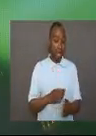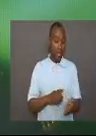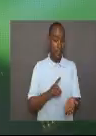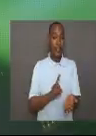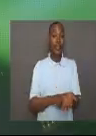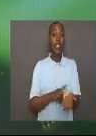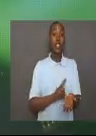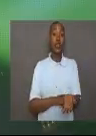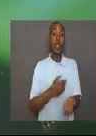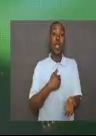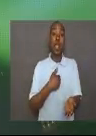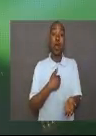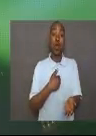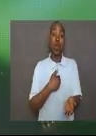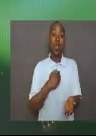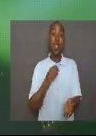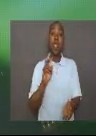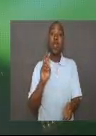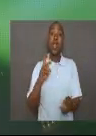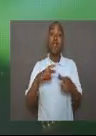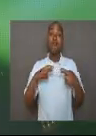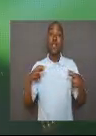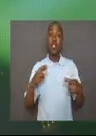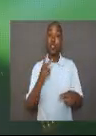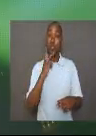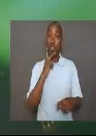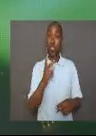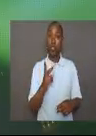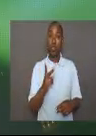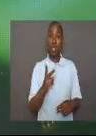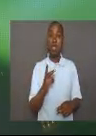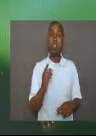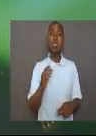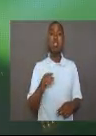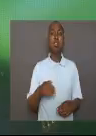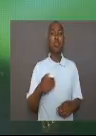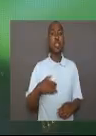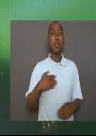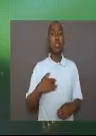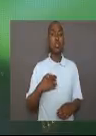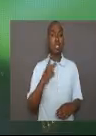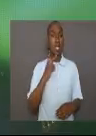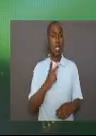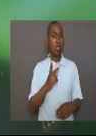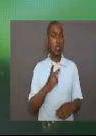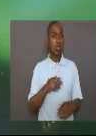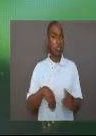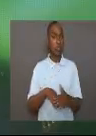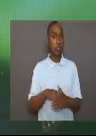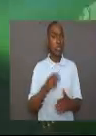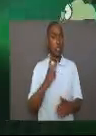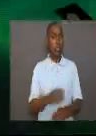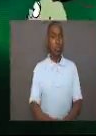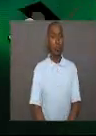blood vessels you can see and try to feel for a pulse in your wrist.